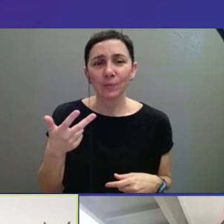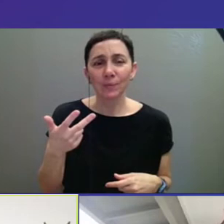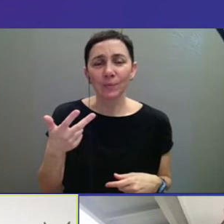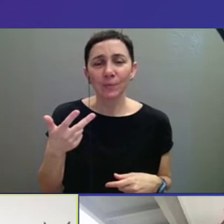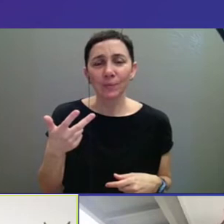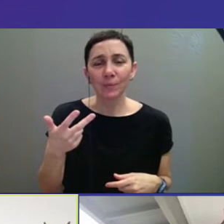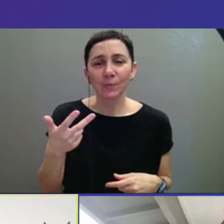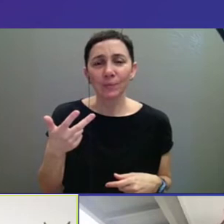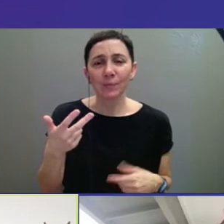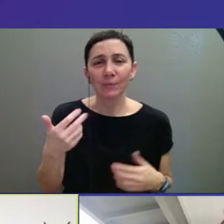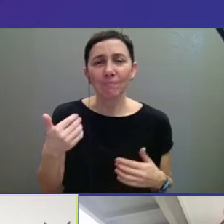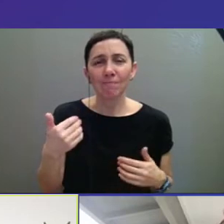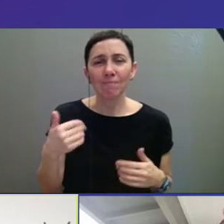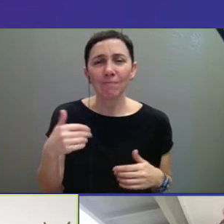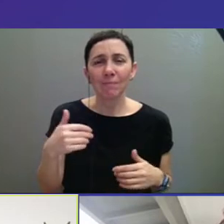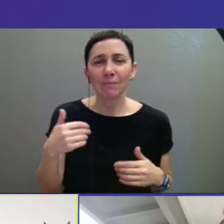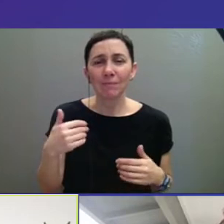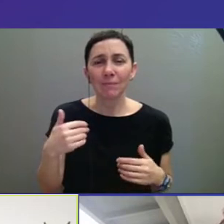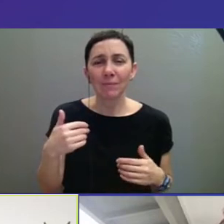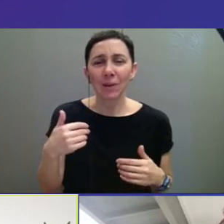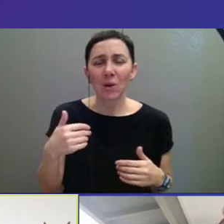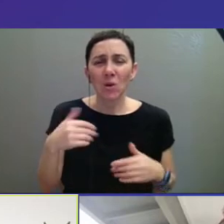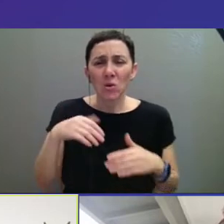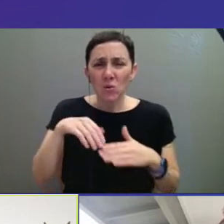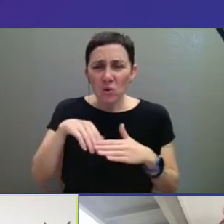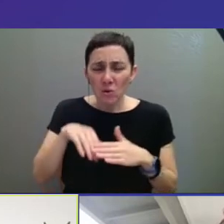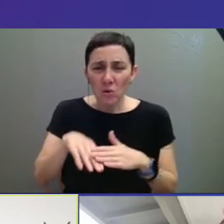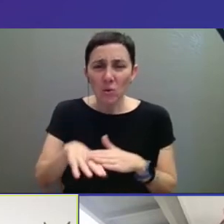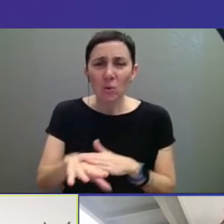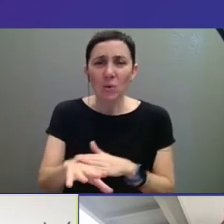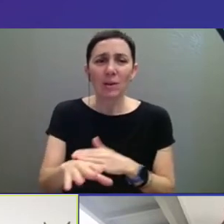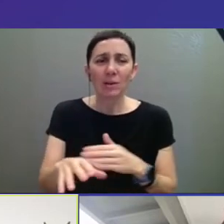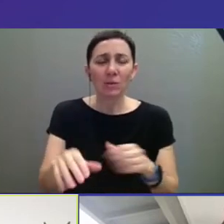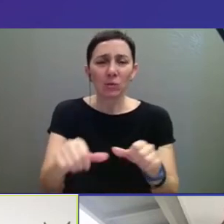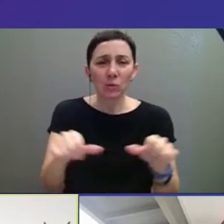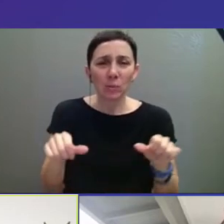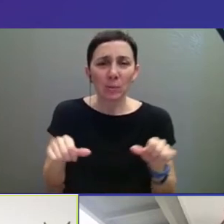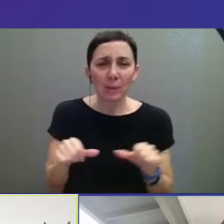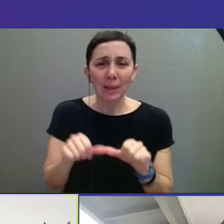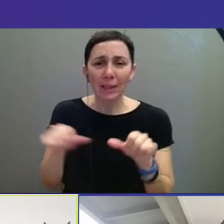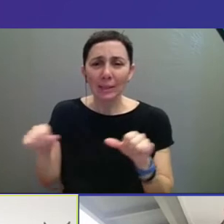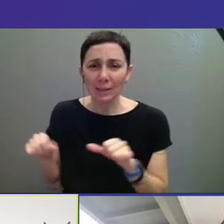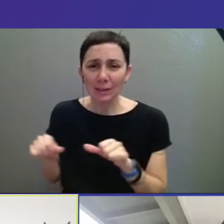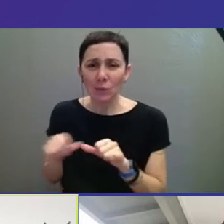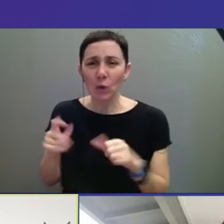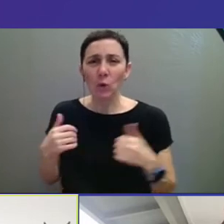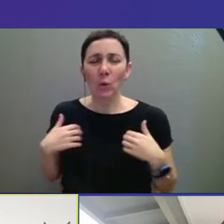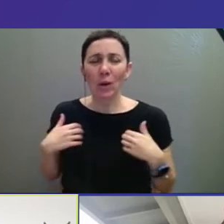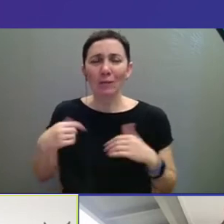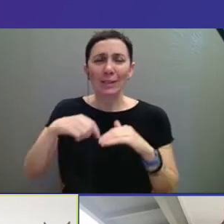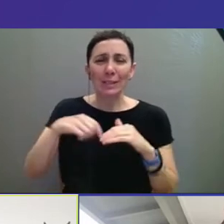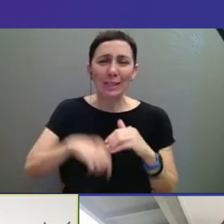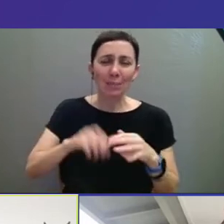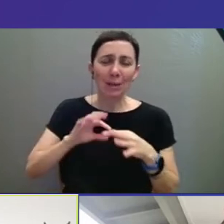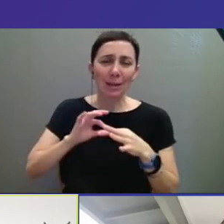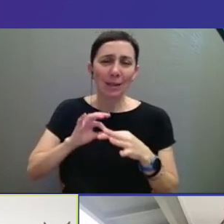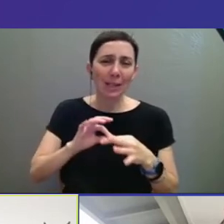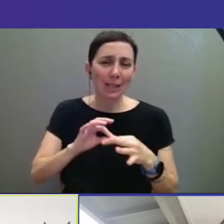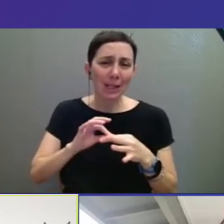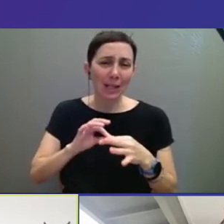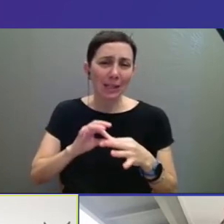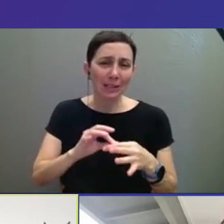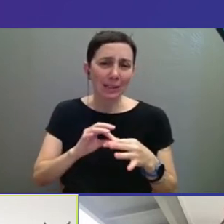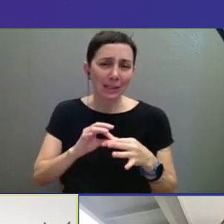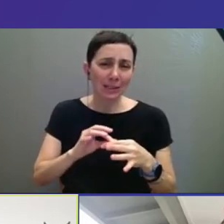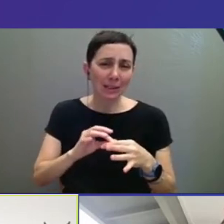if very places that are on many deep connections, that goes beyond like, oh, this